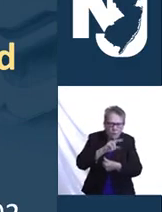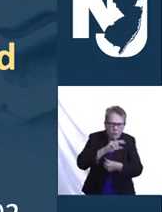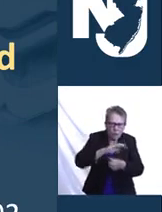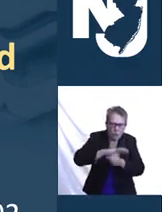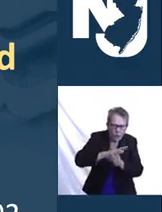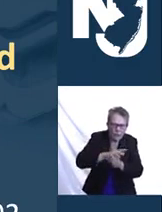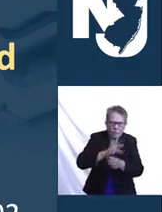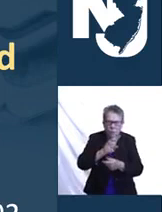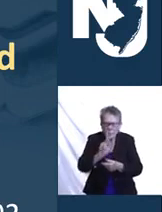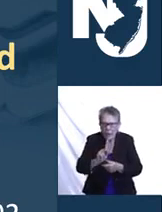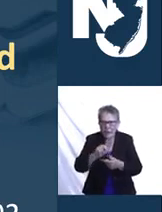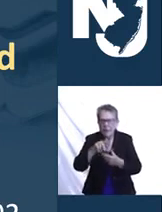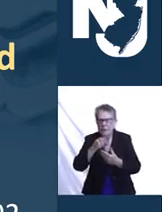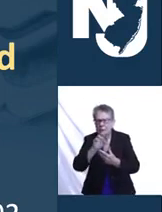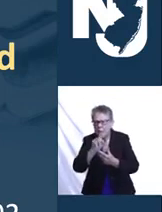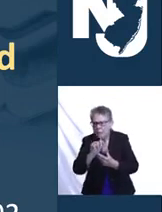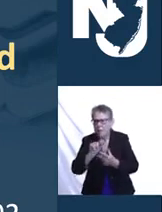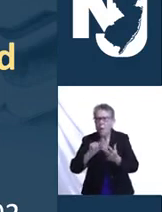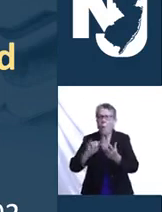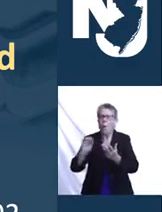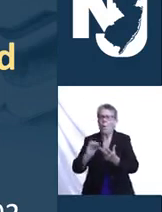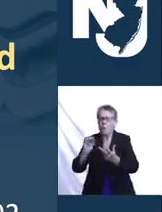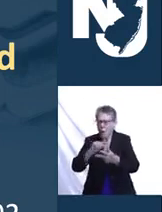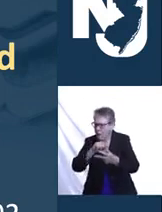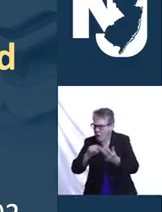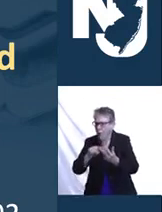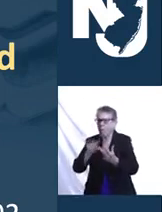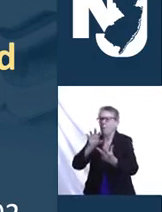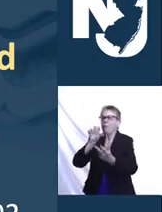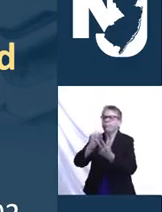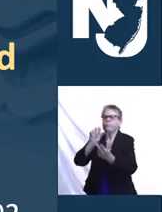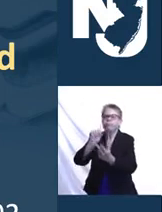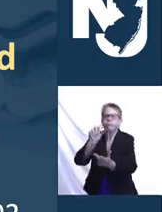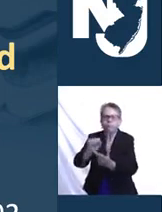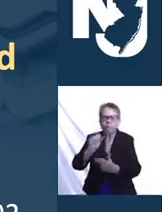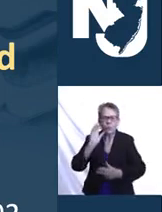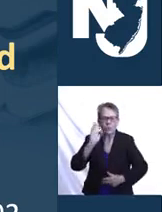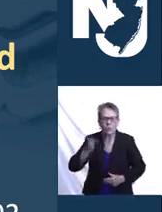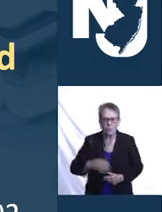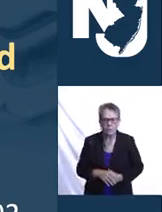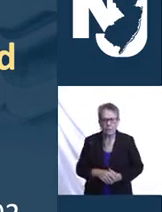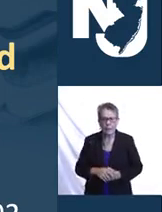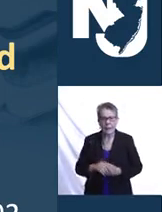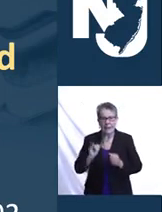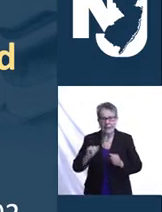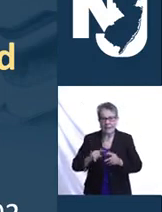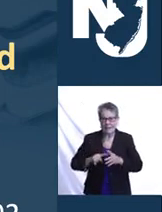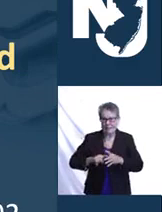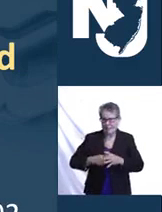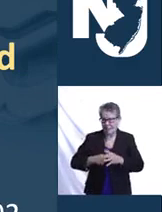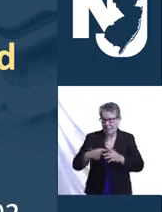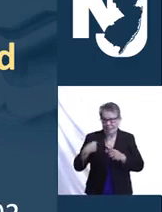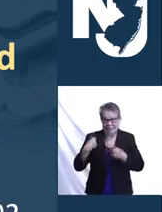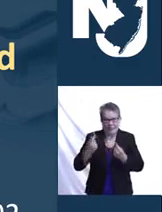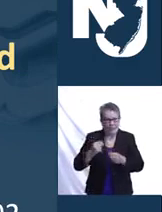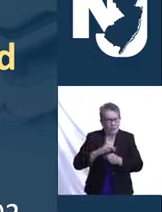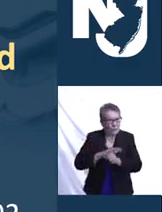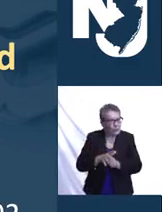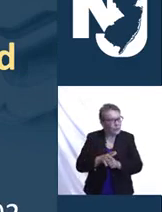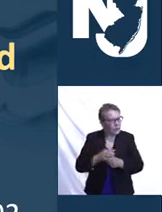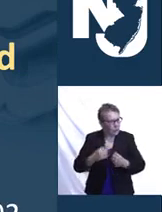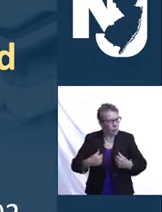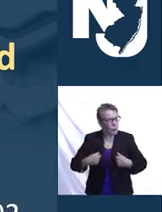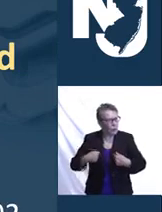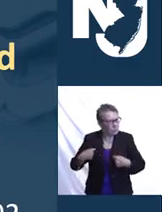of the pandemic, we're going to follow the science as it pertains to our readiness and response. Another thing that we all